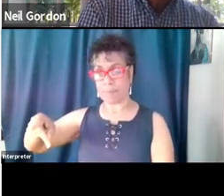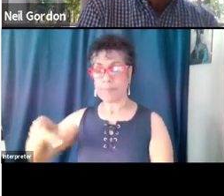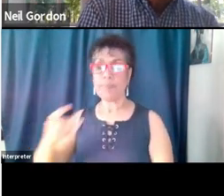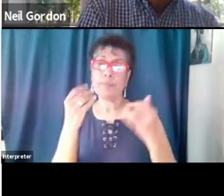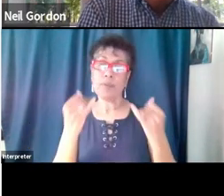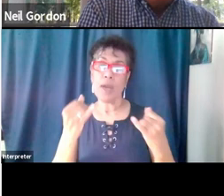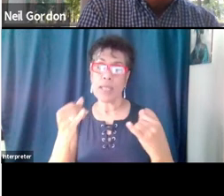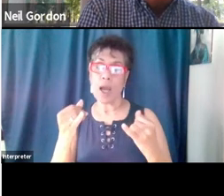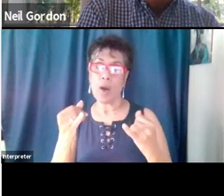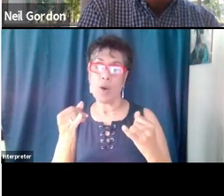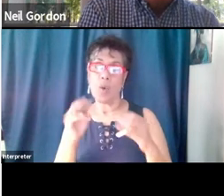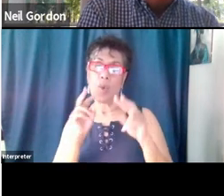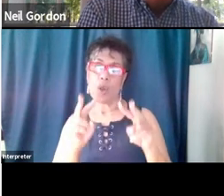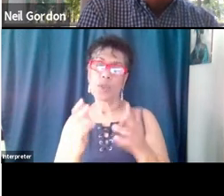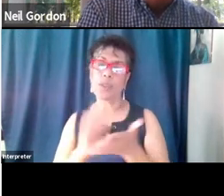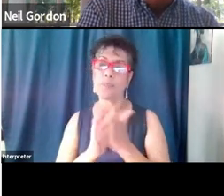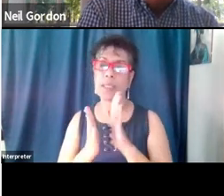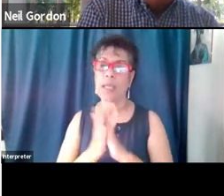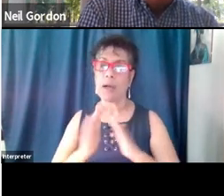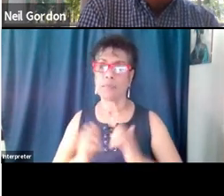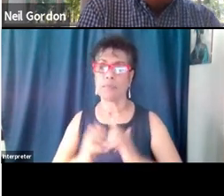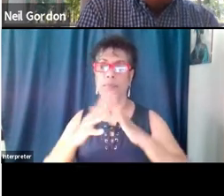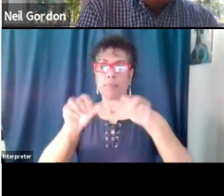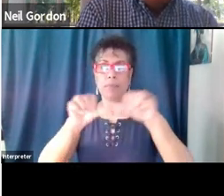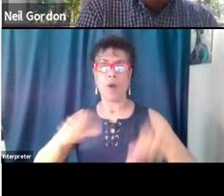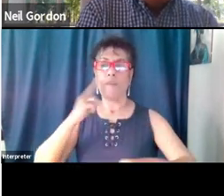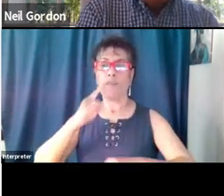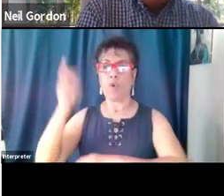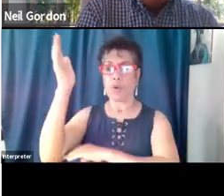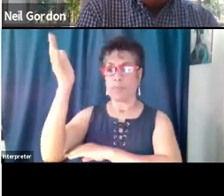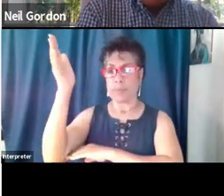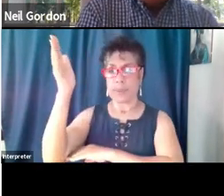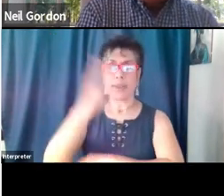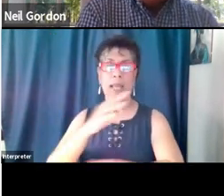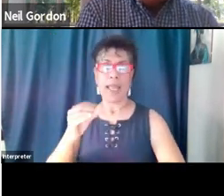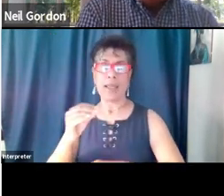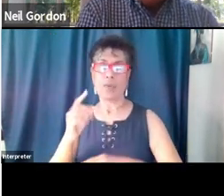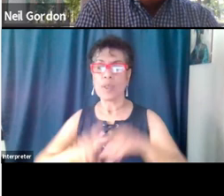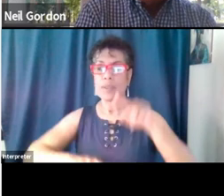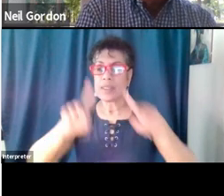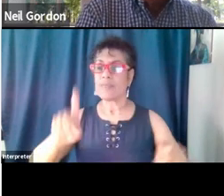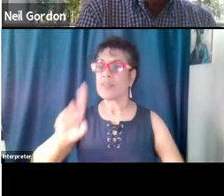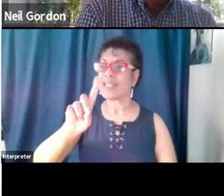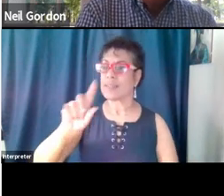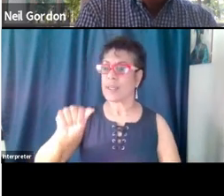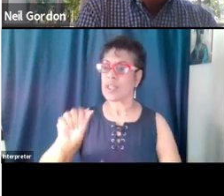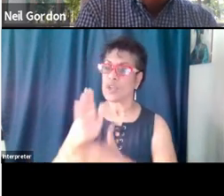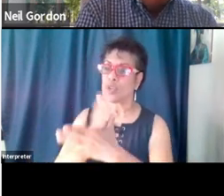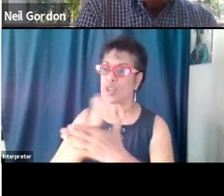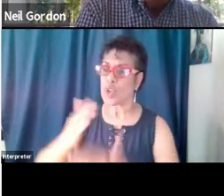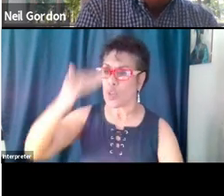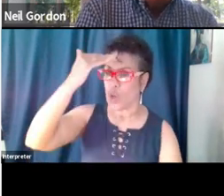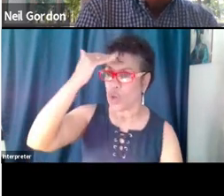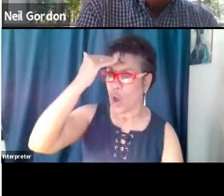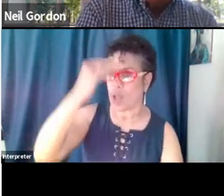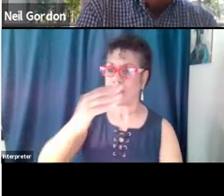We are working to become a platform for program presenters with disabilities to share their talents and knowledge. So